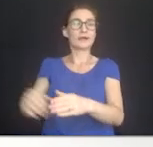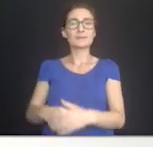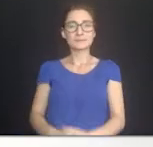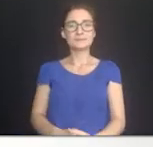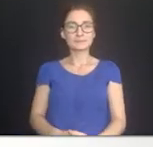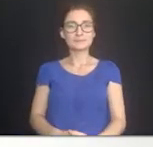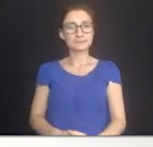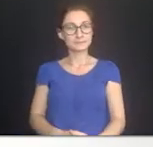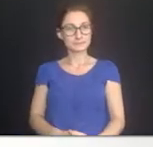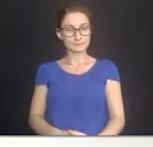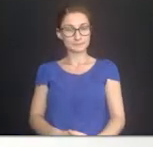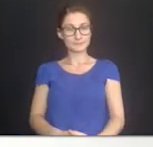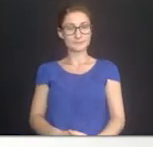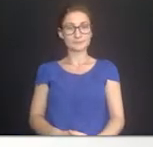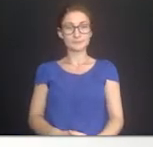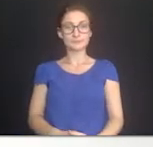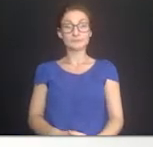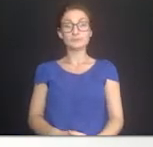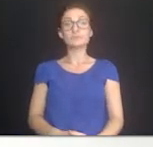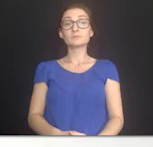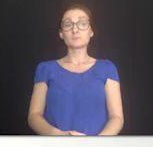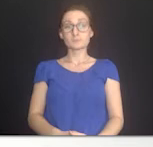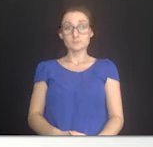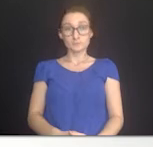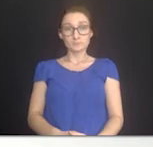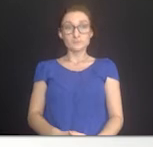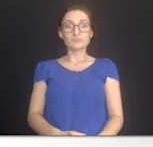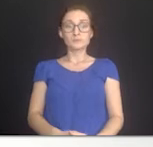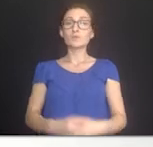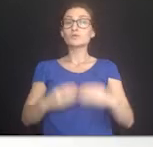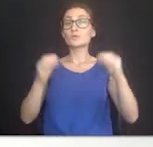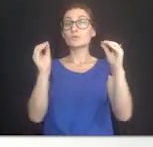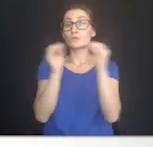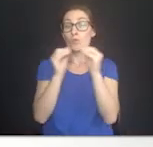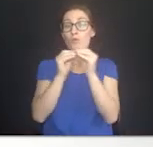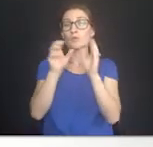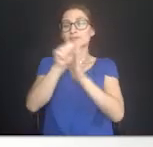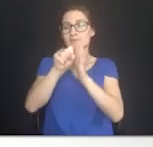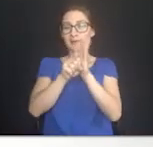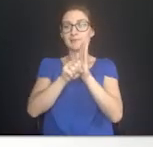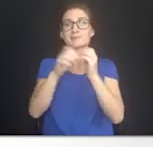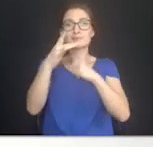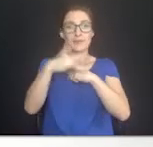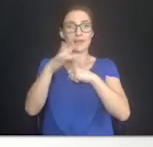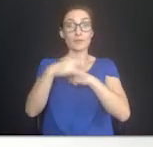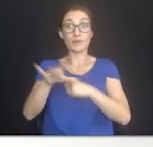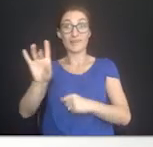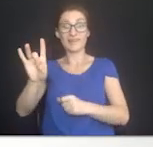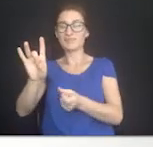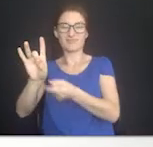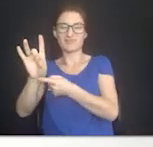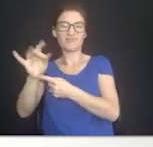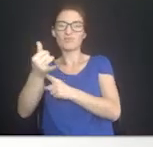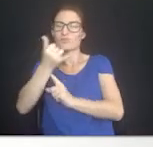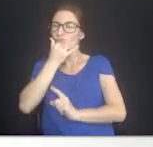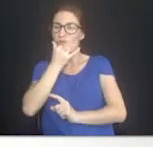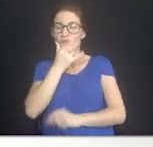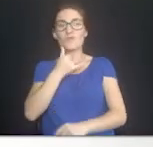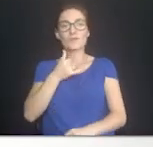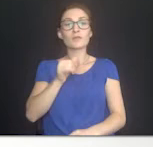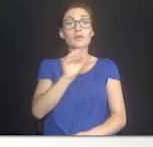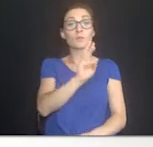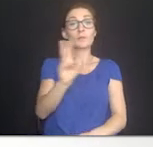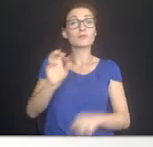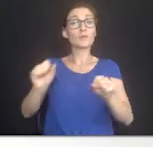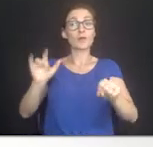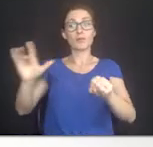They are actually available in a decent amount more states, so that number is wrong, but there is a website that you can go to that shows